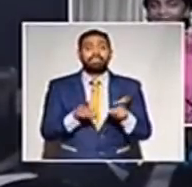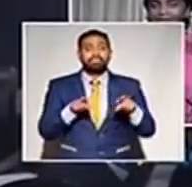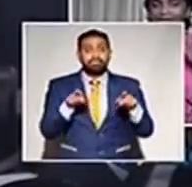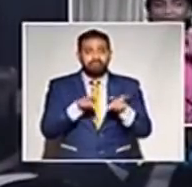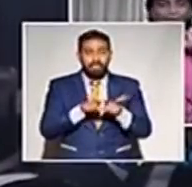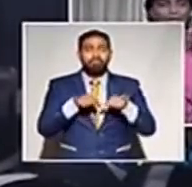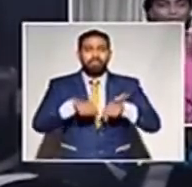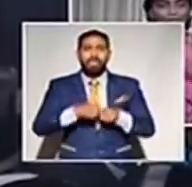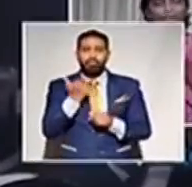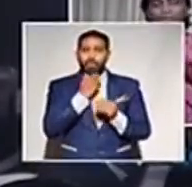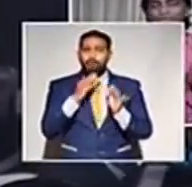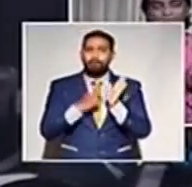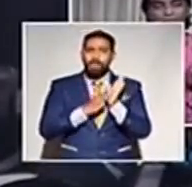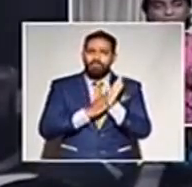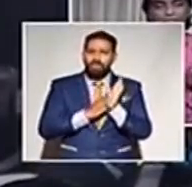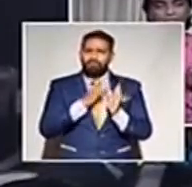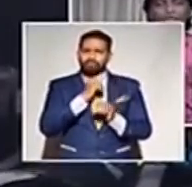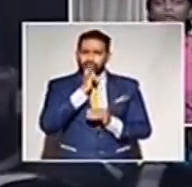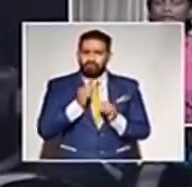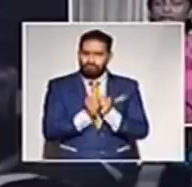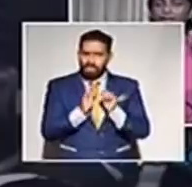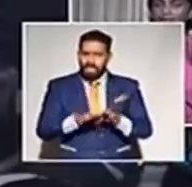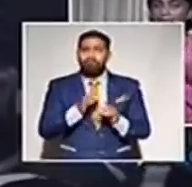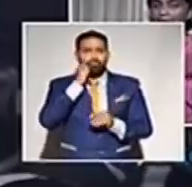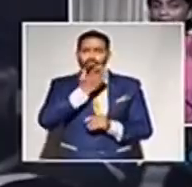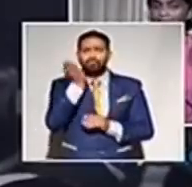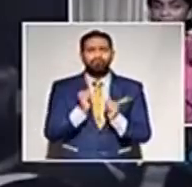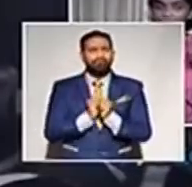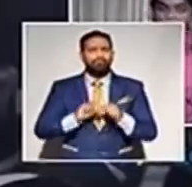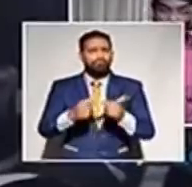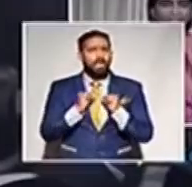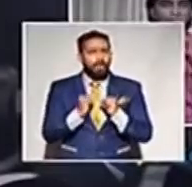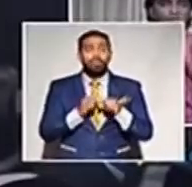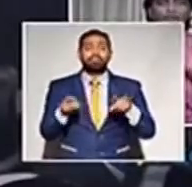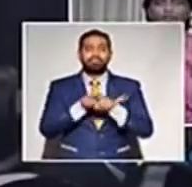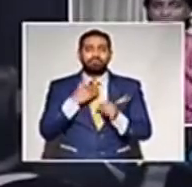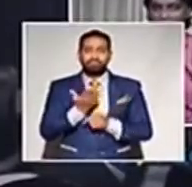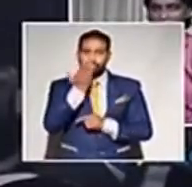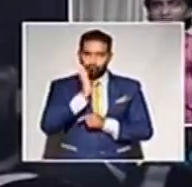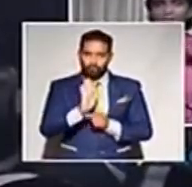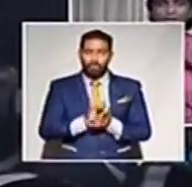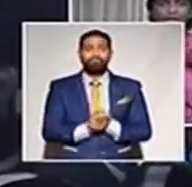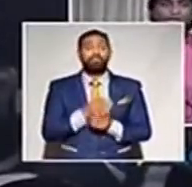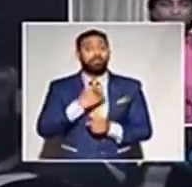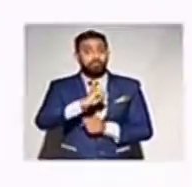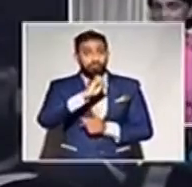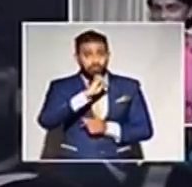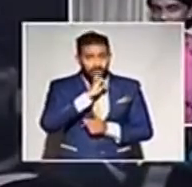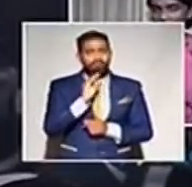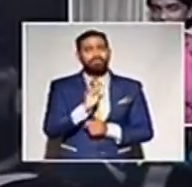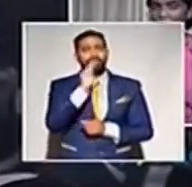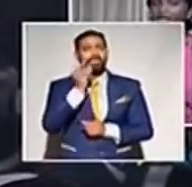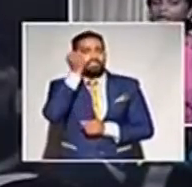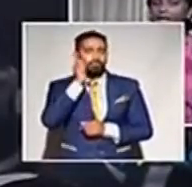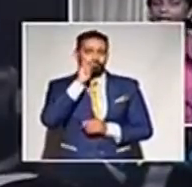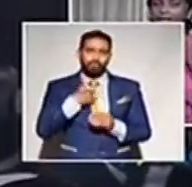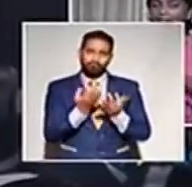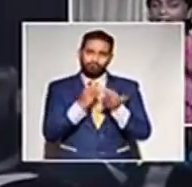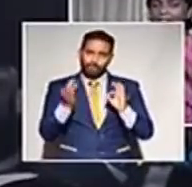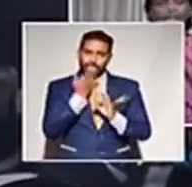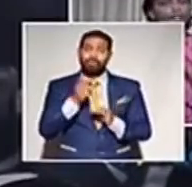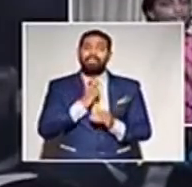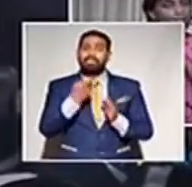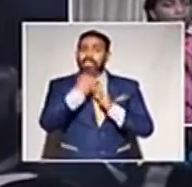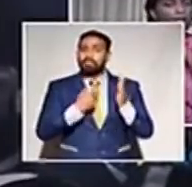Attorney General taking action? He doesn't submit the evidence on that. The court has to then release the suspect. The Attorney General's department has become politicized.